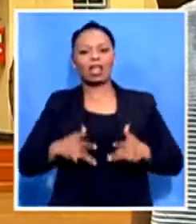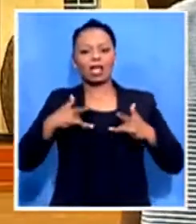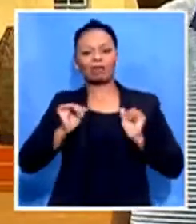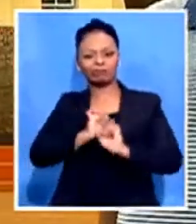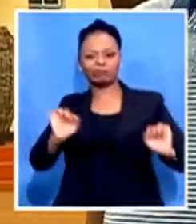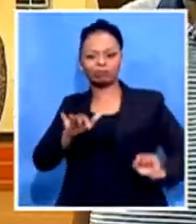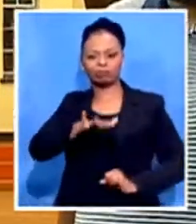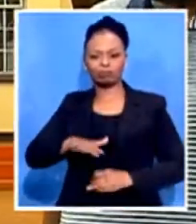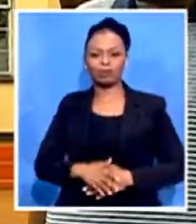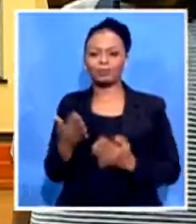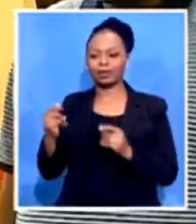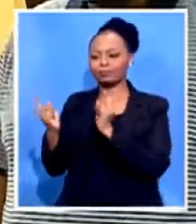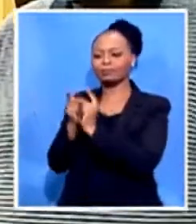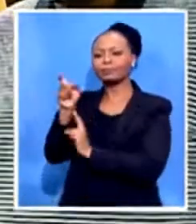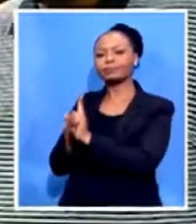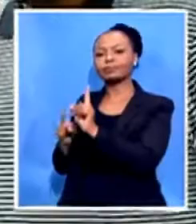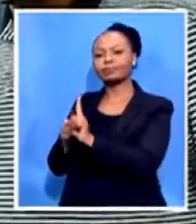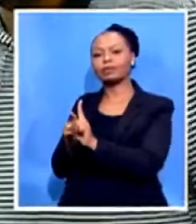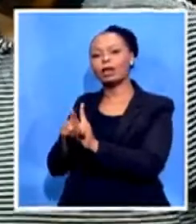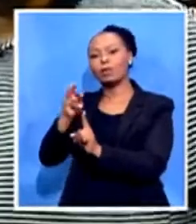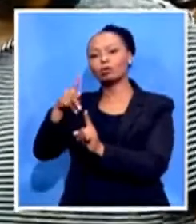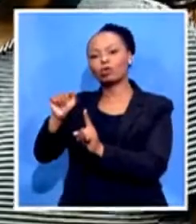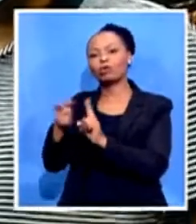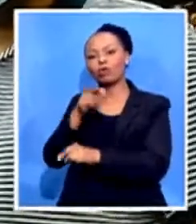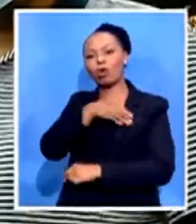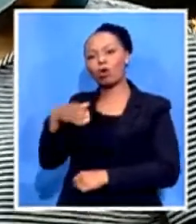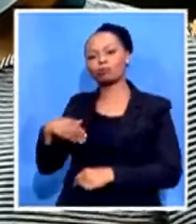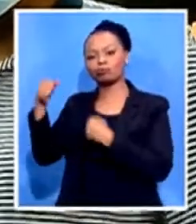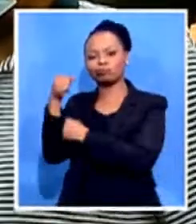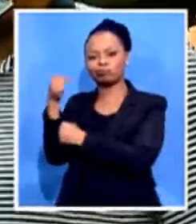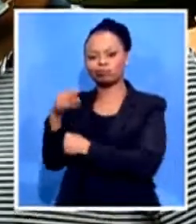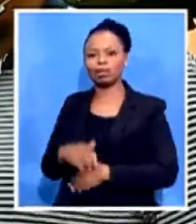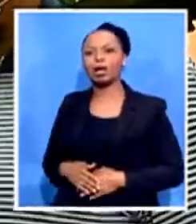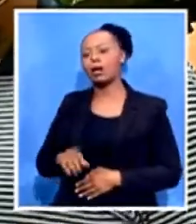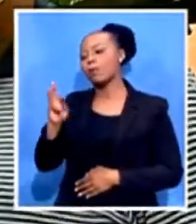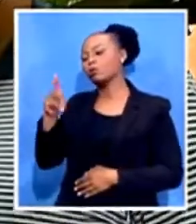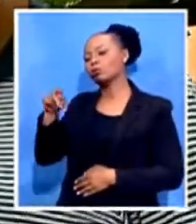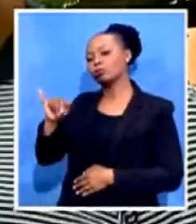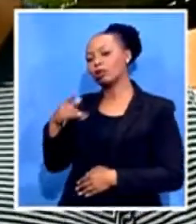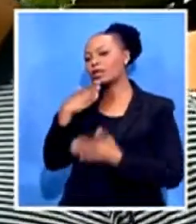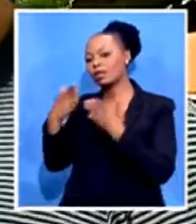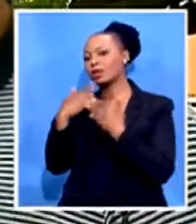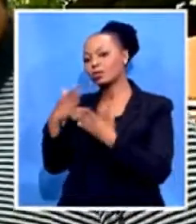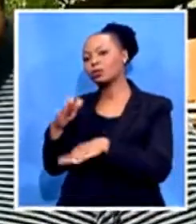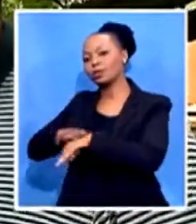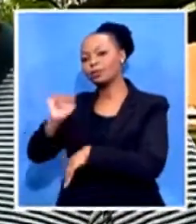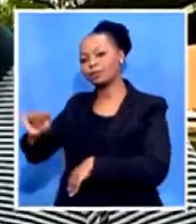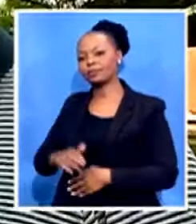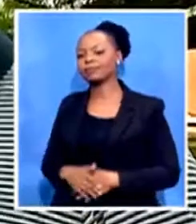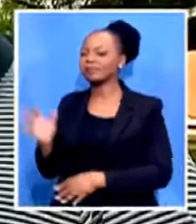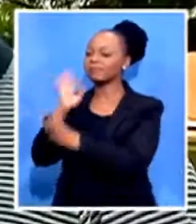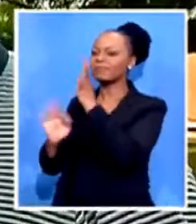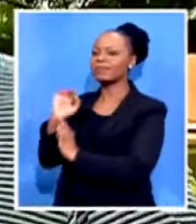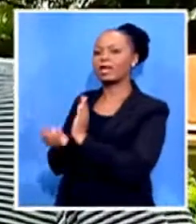of the President. Mr. Mshosha, thank you so much for your time. Talk to us about this cash injection, 500 million rands. That's